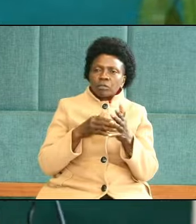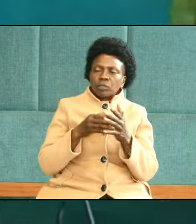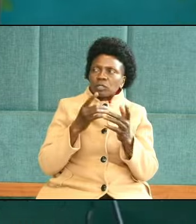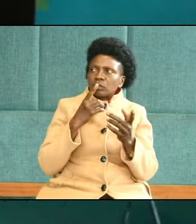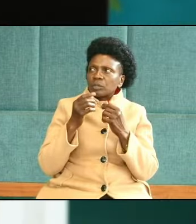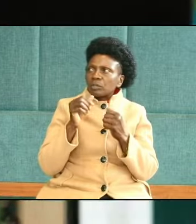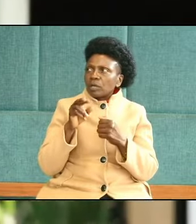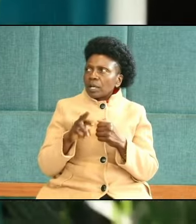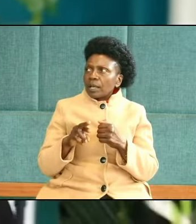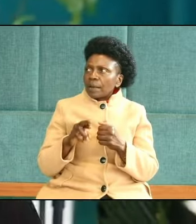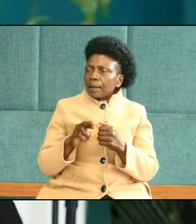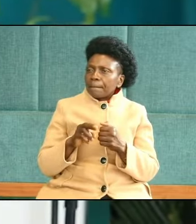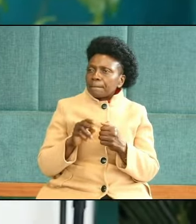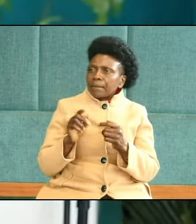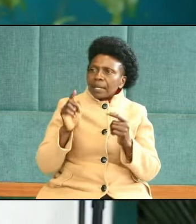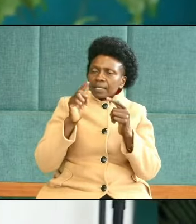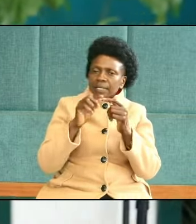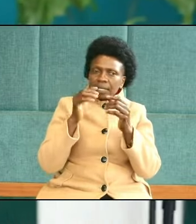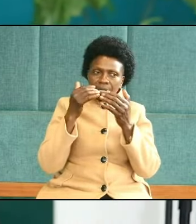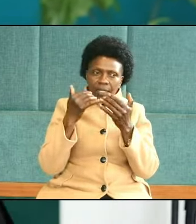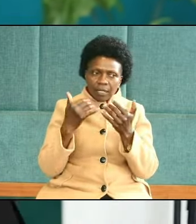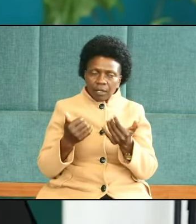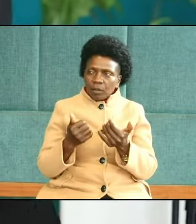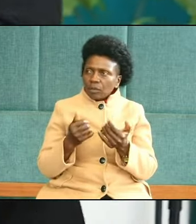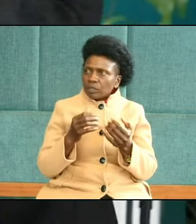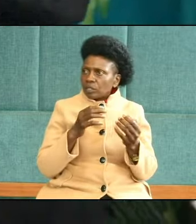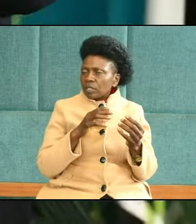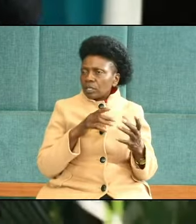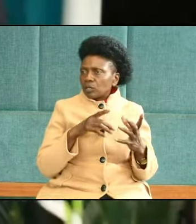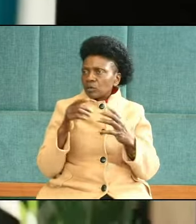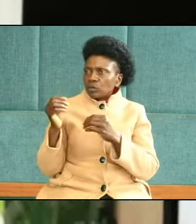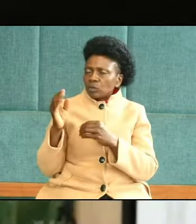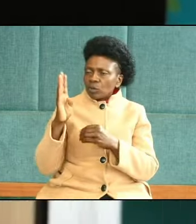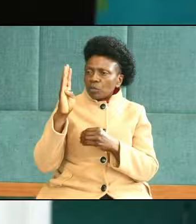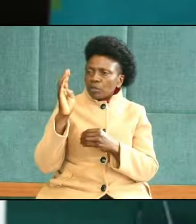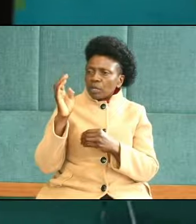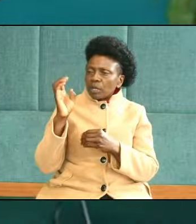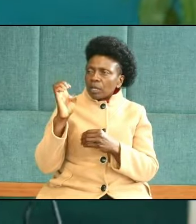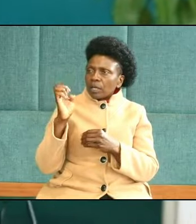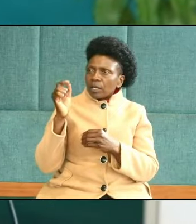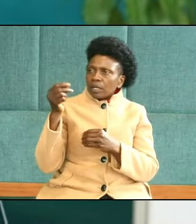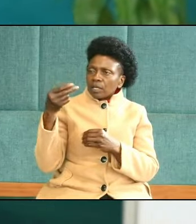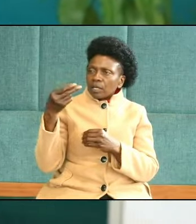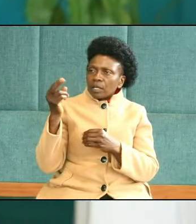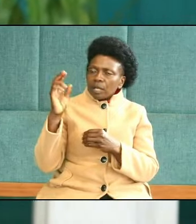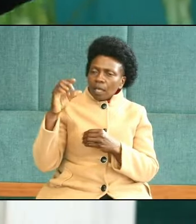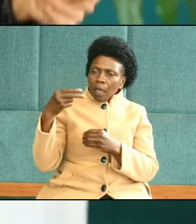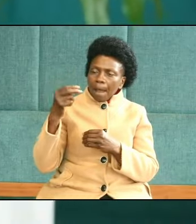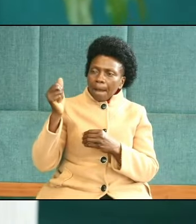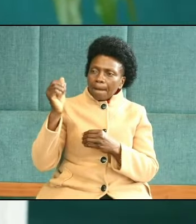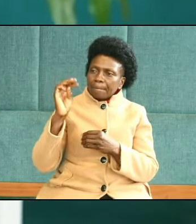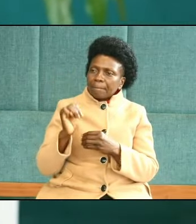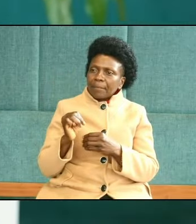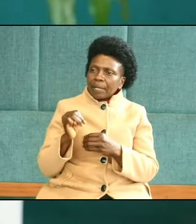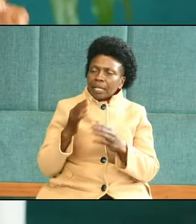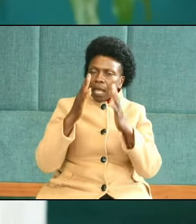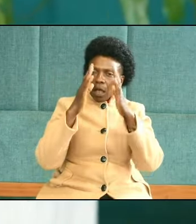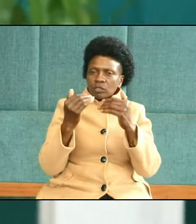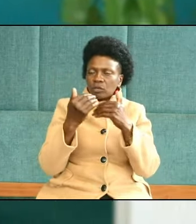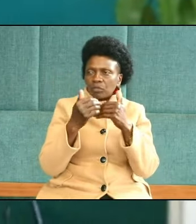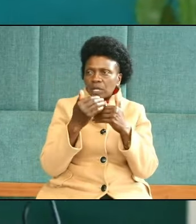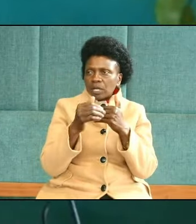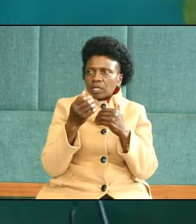carried on their way now back to Bethlehem, which was called the house of bread.